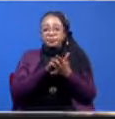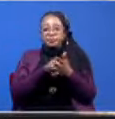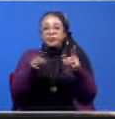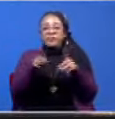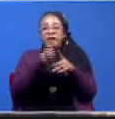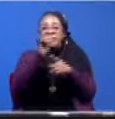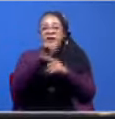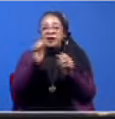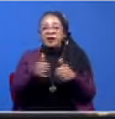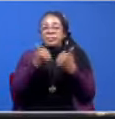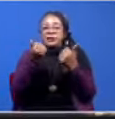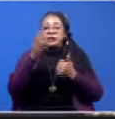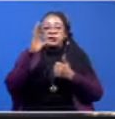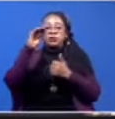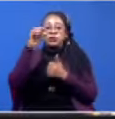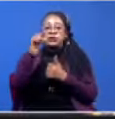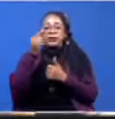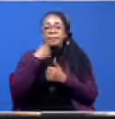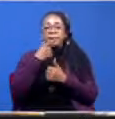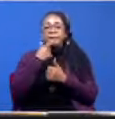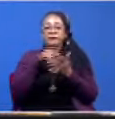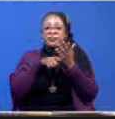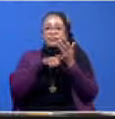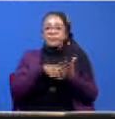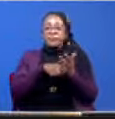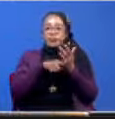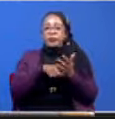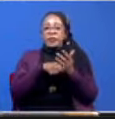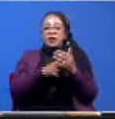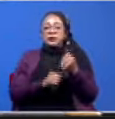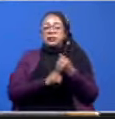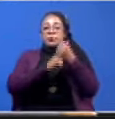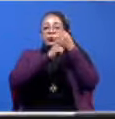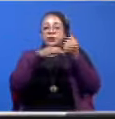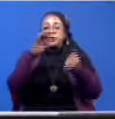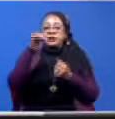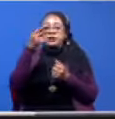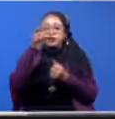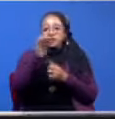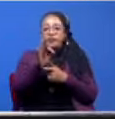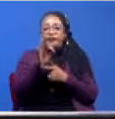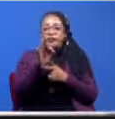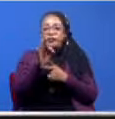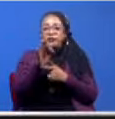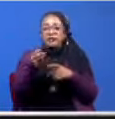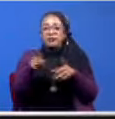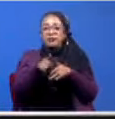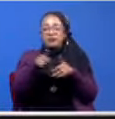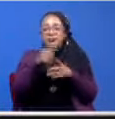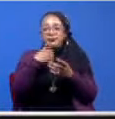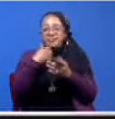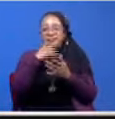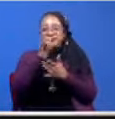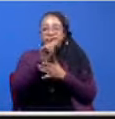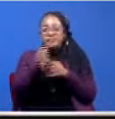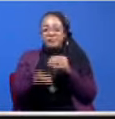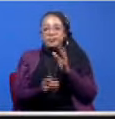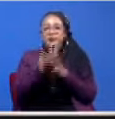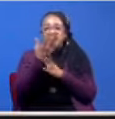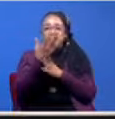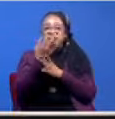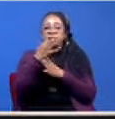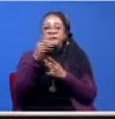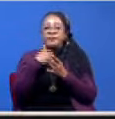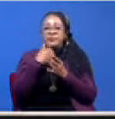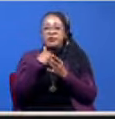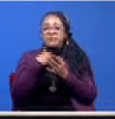baraza la magavana likisisitiza kuwa linaunga mkono mfumo mpya wa SHIF. Akizungumza katika hafla ya uzinduzi wa mwelekeo